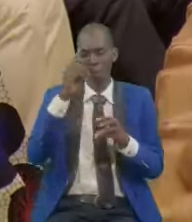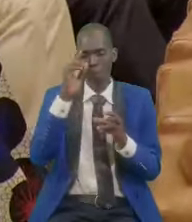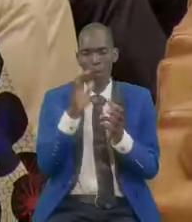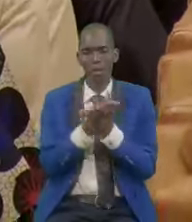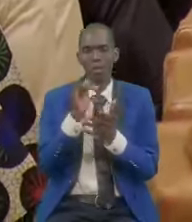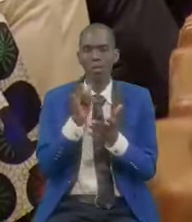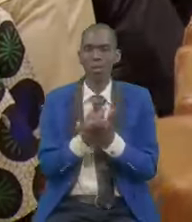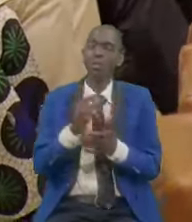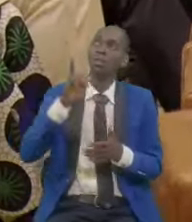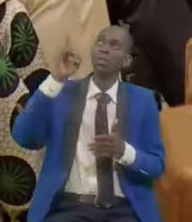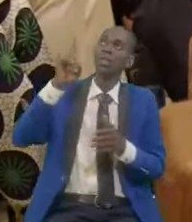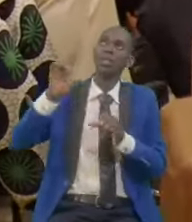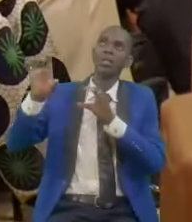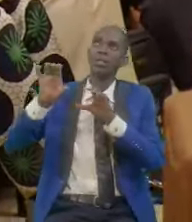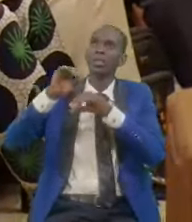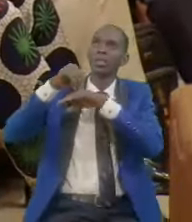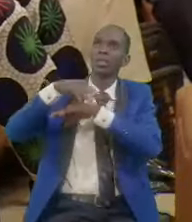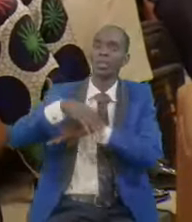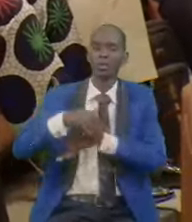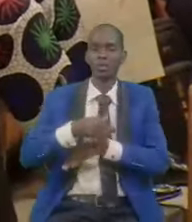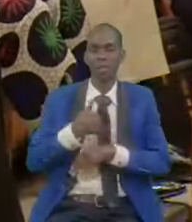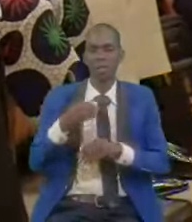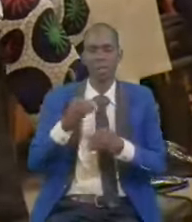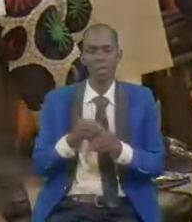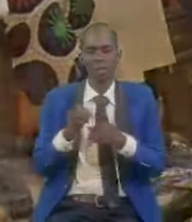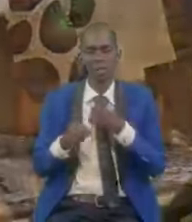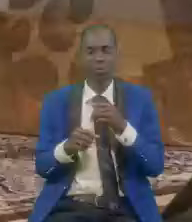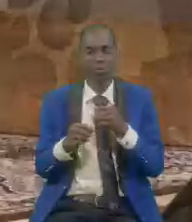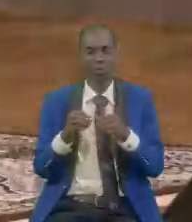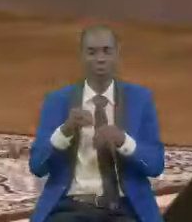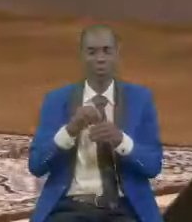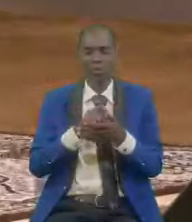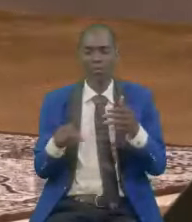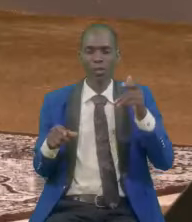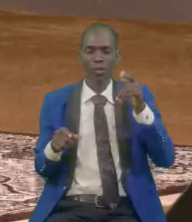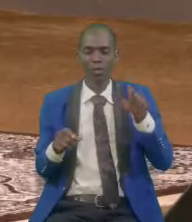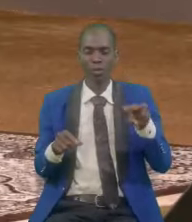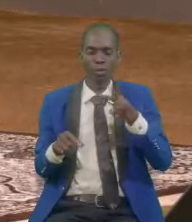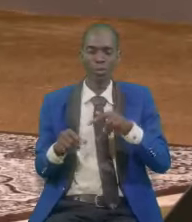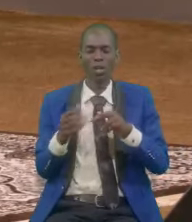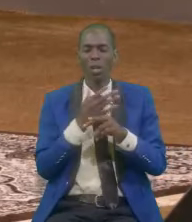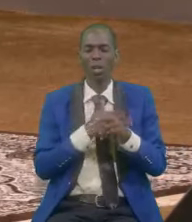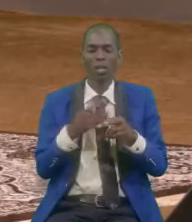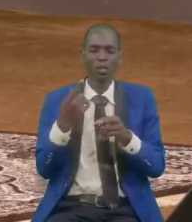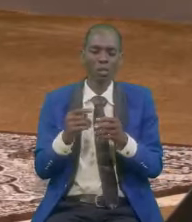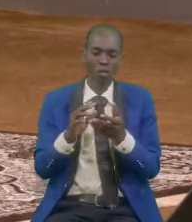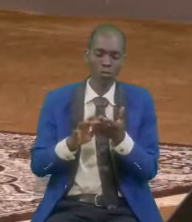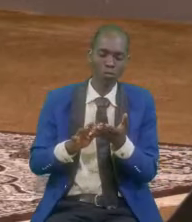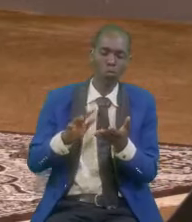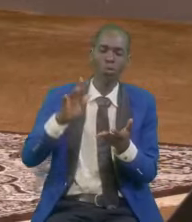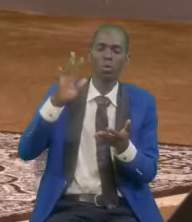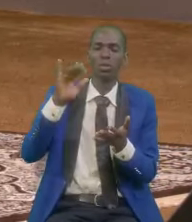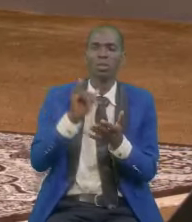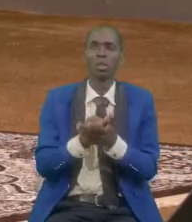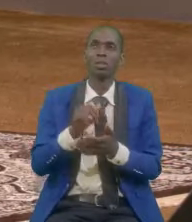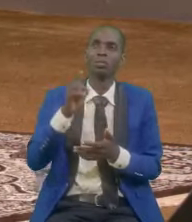hast sent me. Verse 22. In verse 22, and the glory which thou gavest